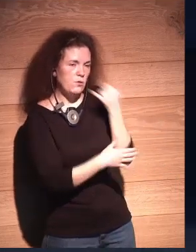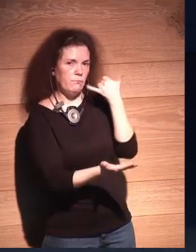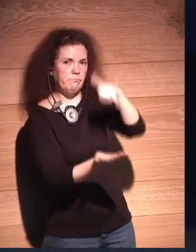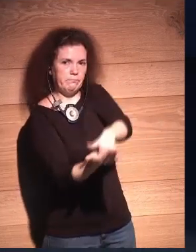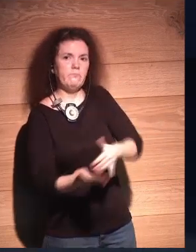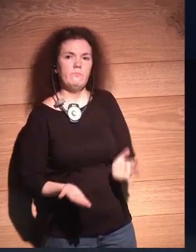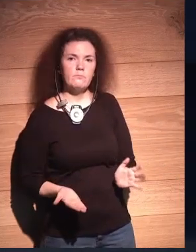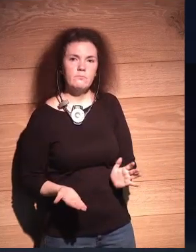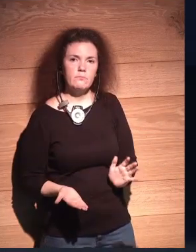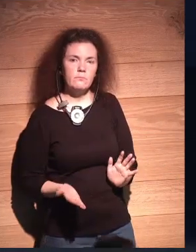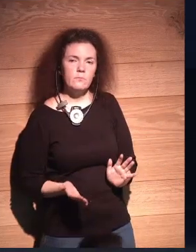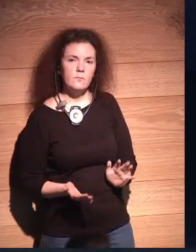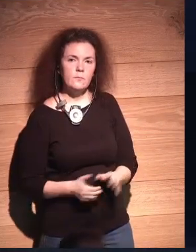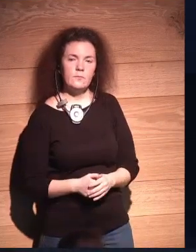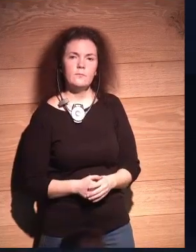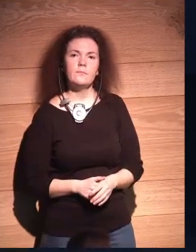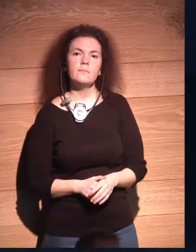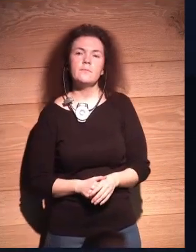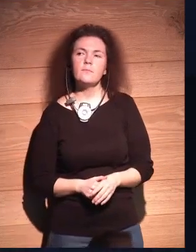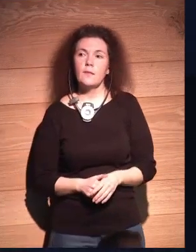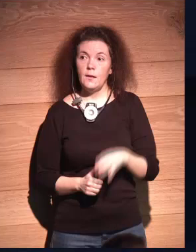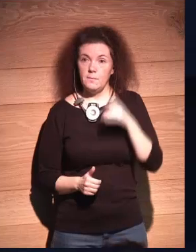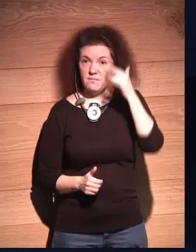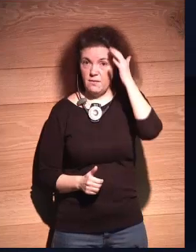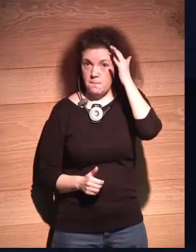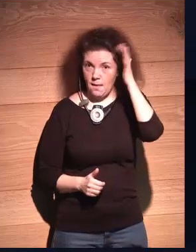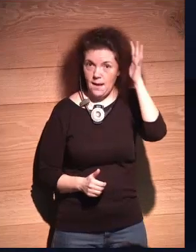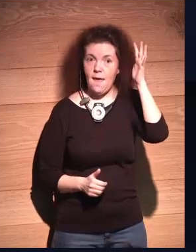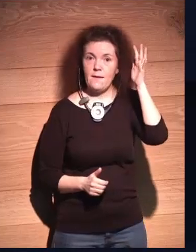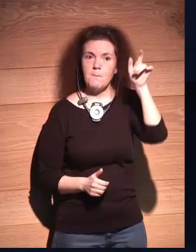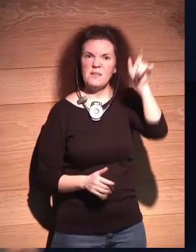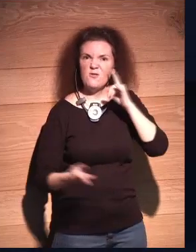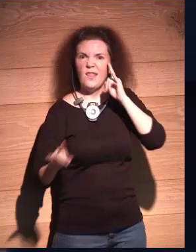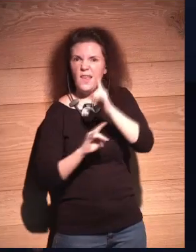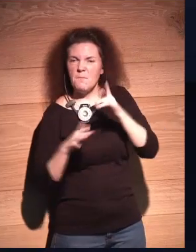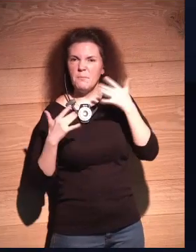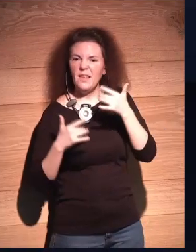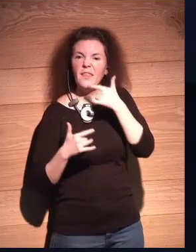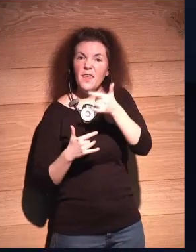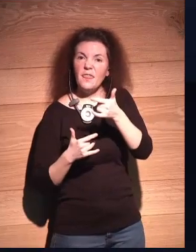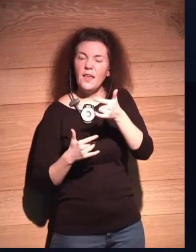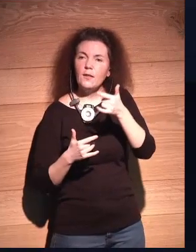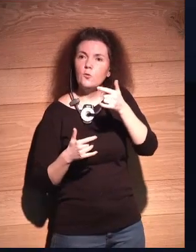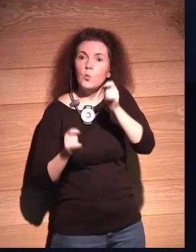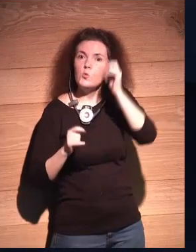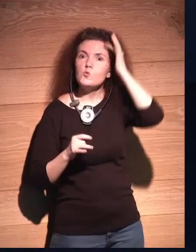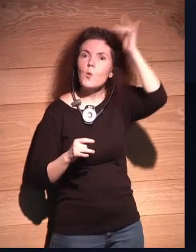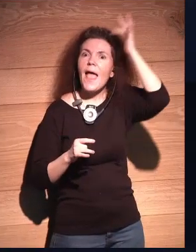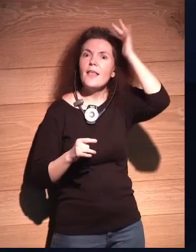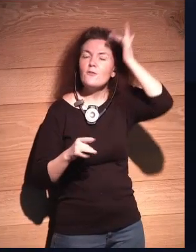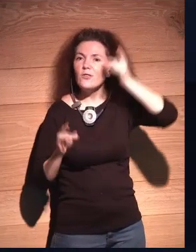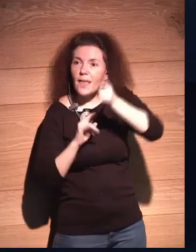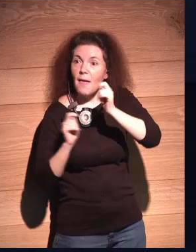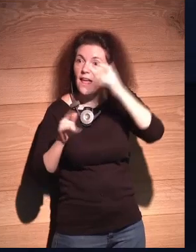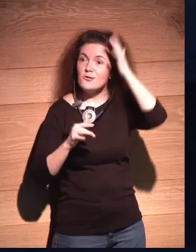Just when somebody tells you offers you your dream, that you don't believe them. So he called back again and he said, "No, I'm from